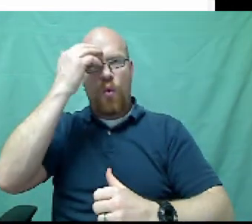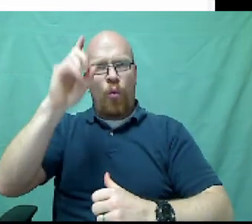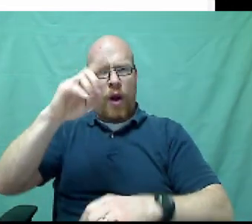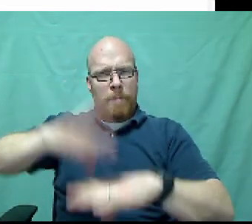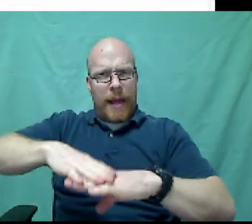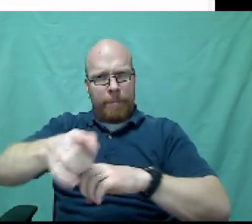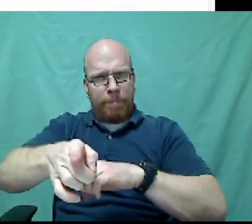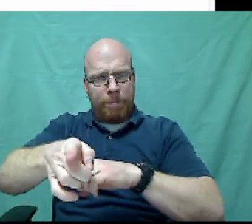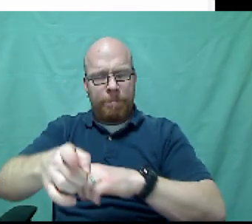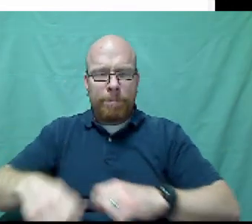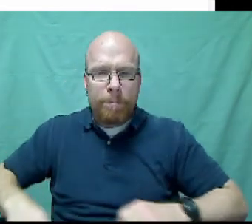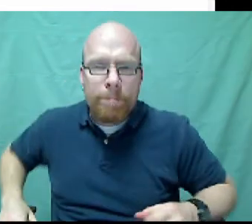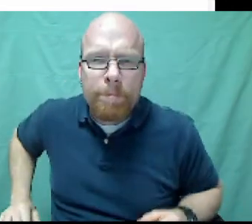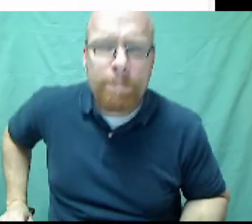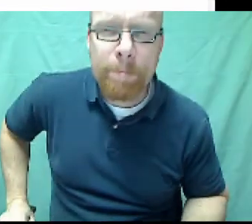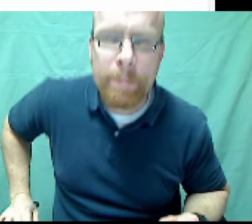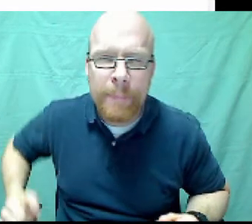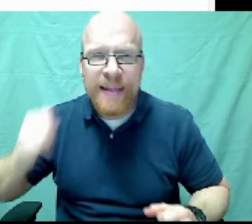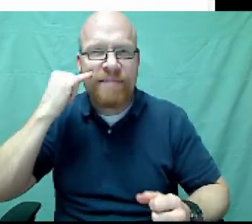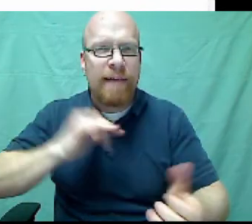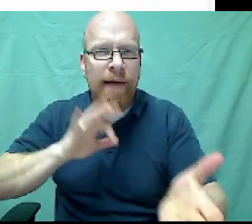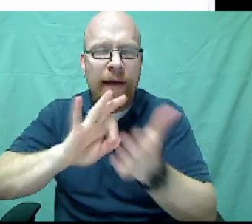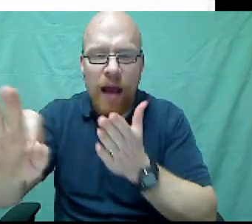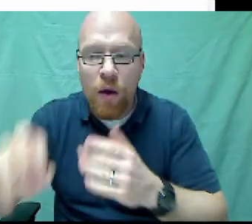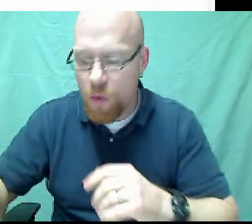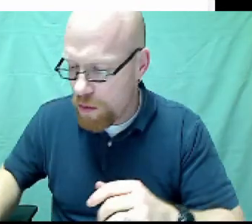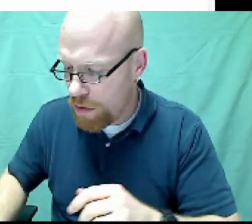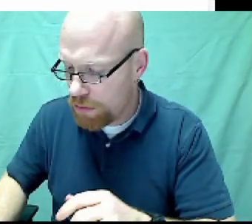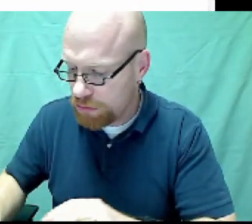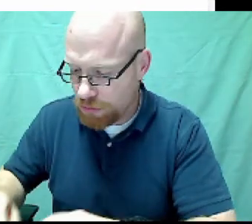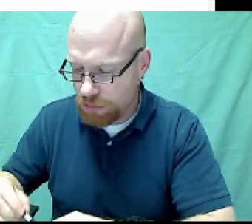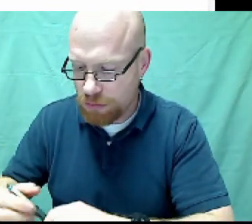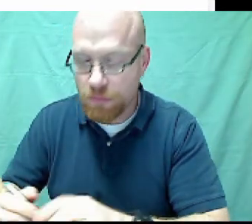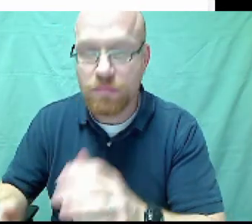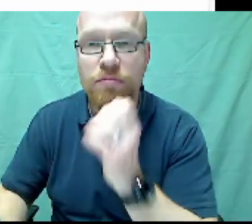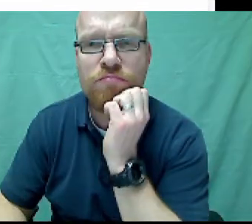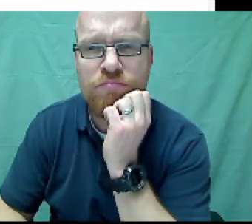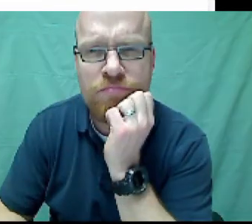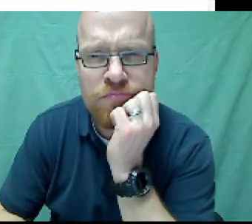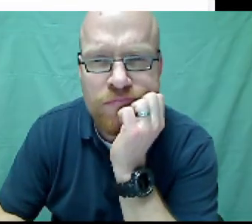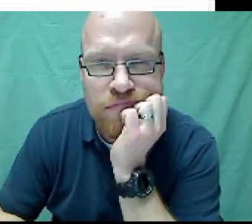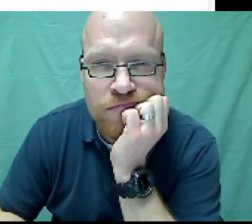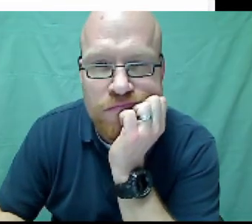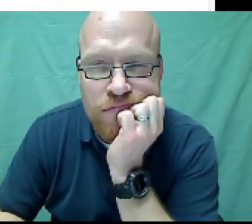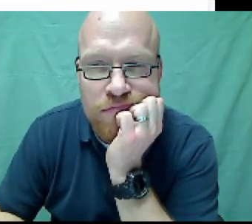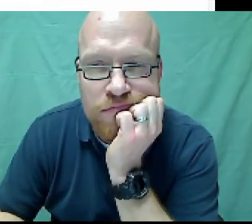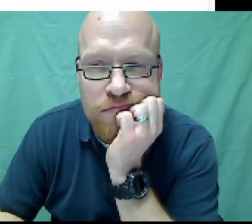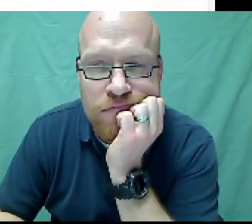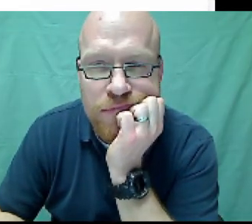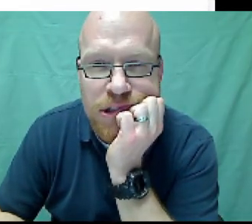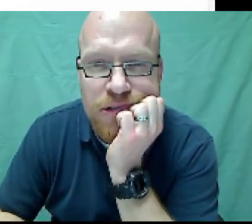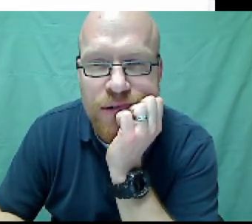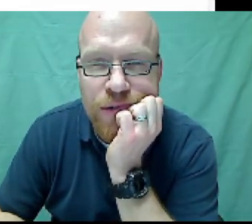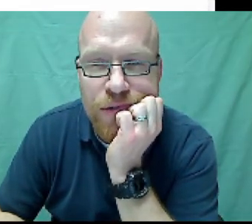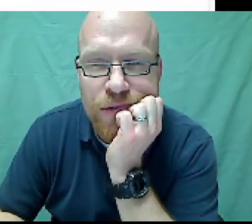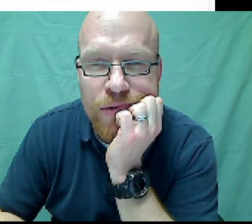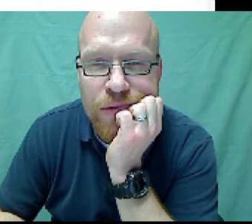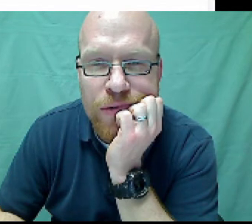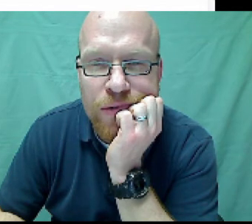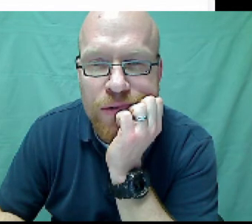So now I can see where the bottom is, where the floor is. If I were to count, let me see here. Okay.